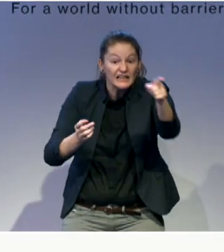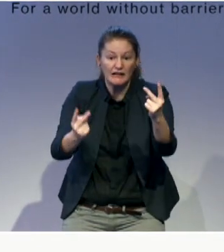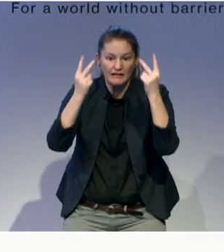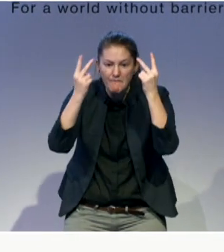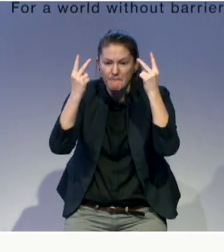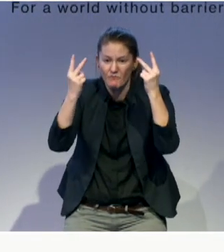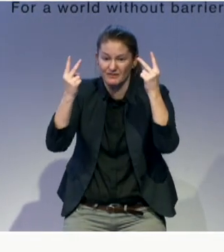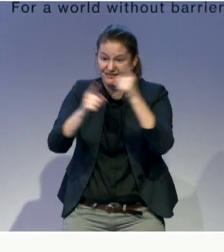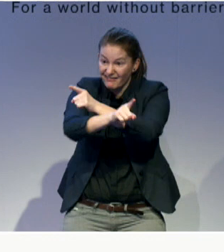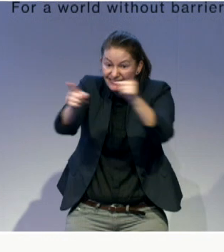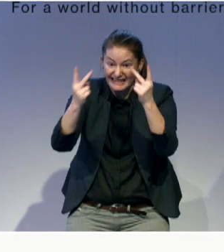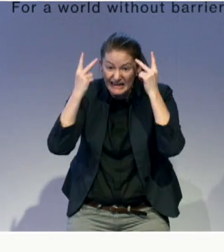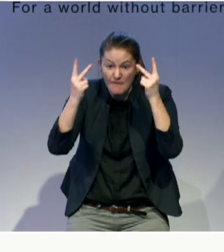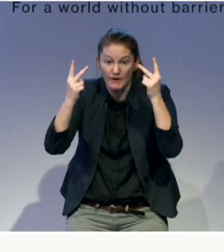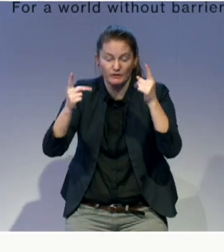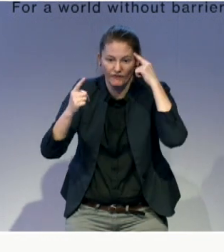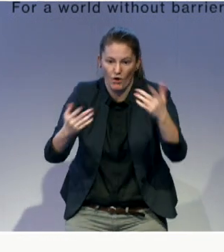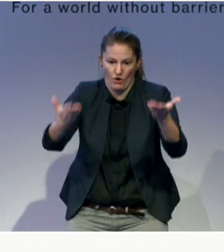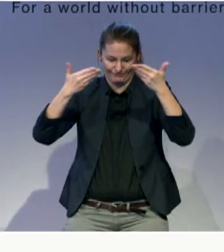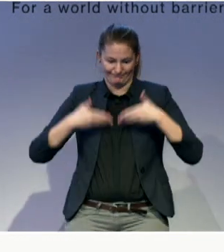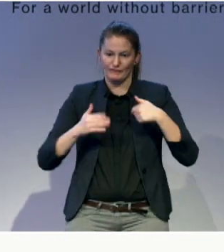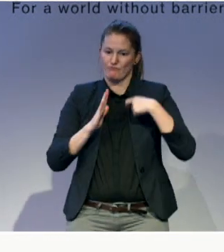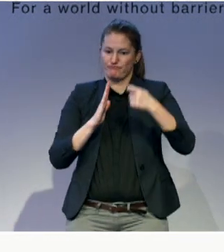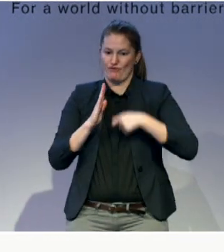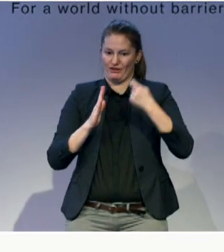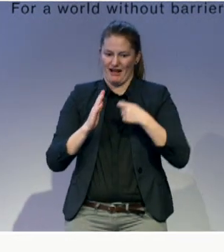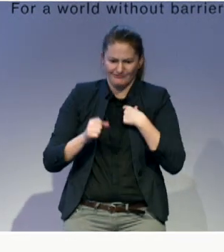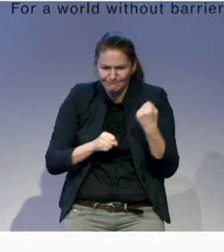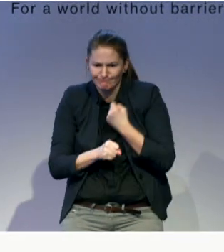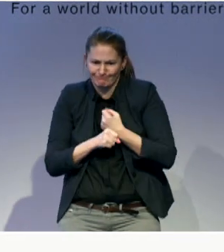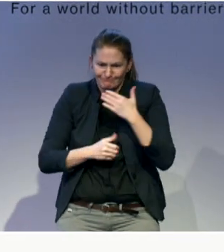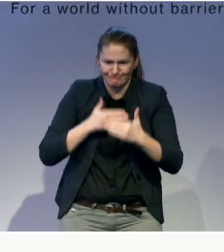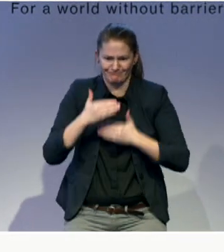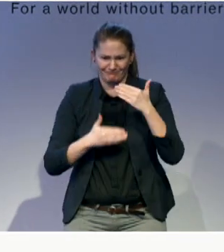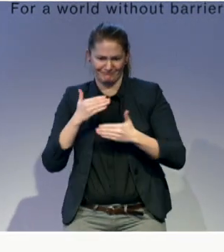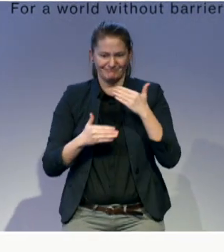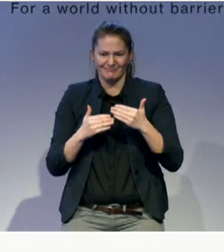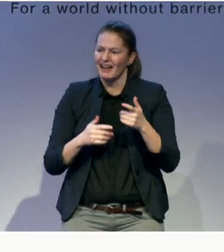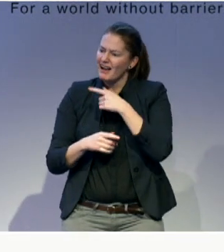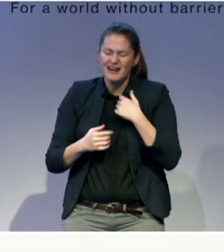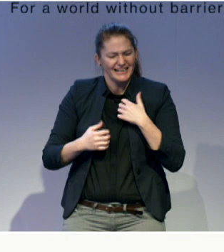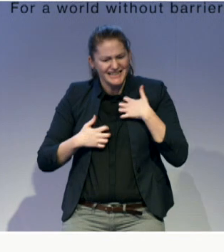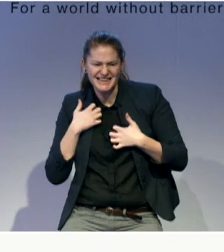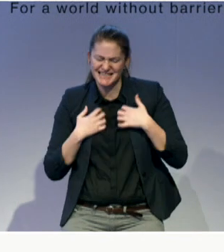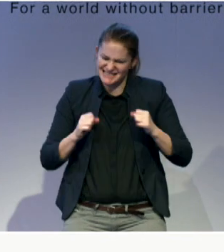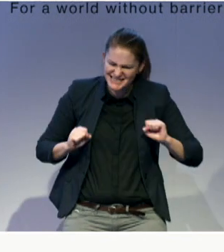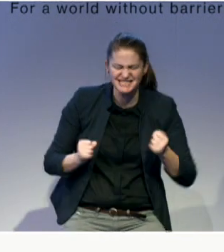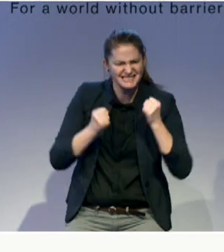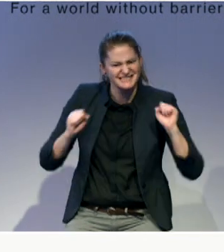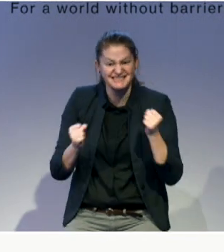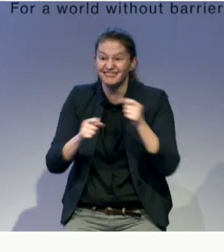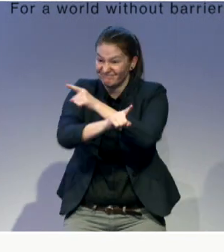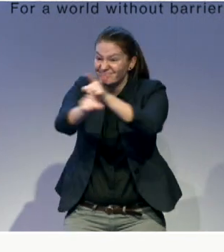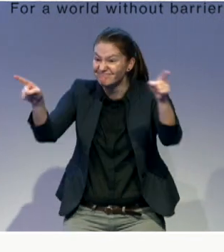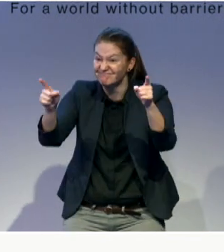all are all doing with a lot of passion. As I will never stop